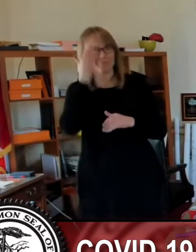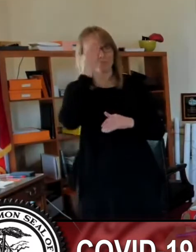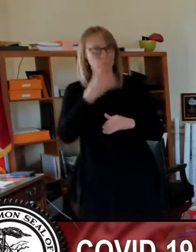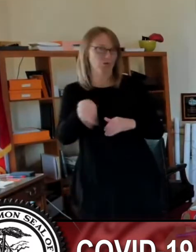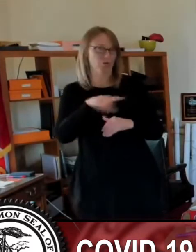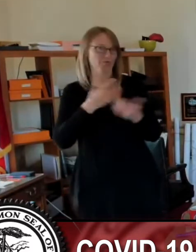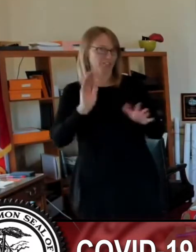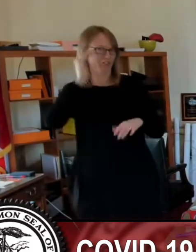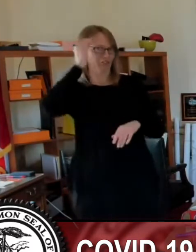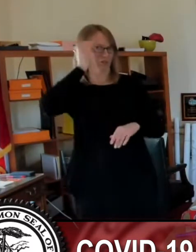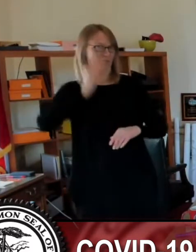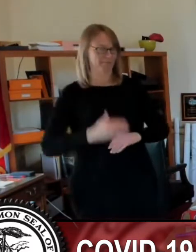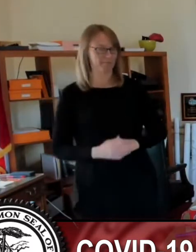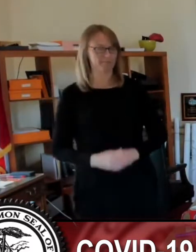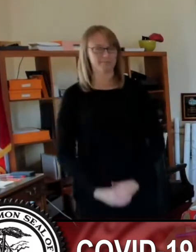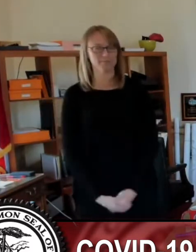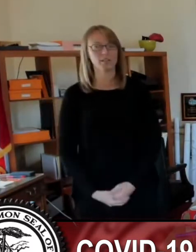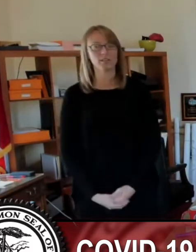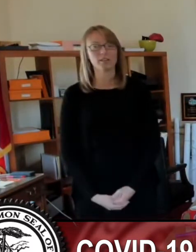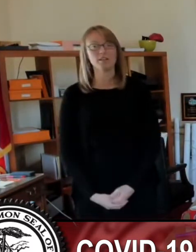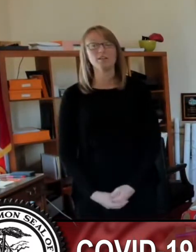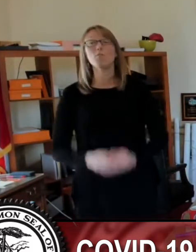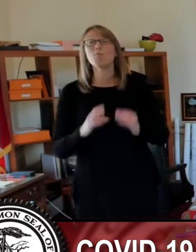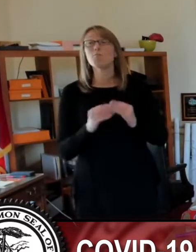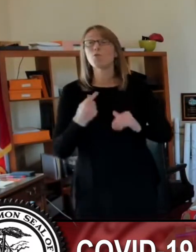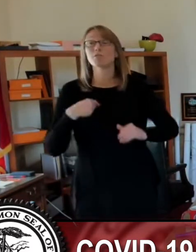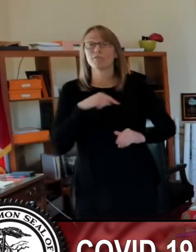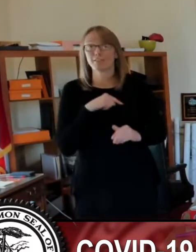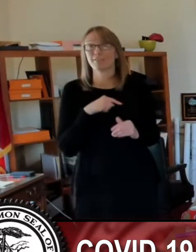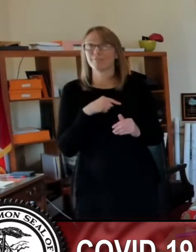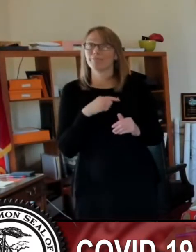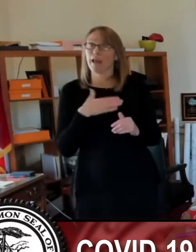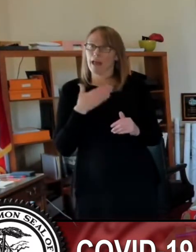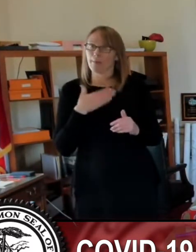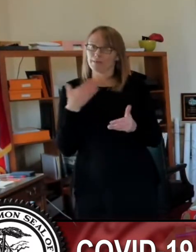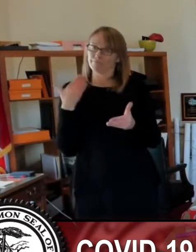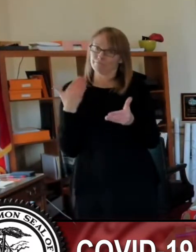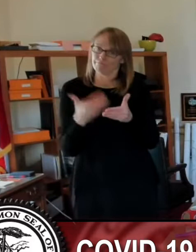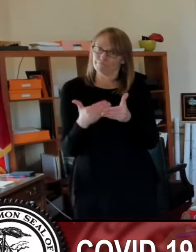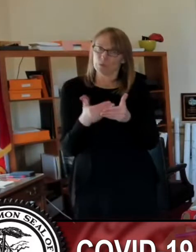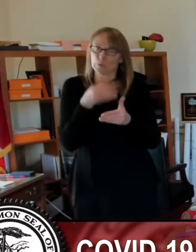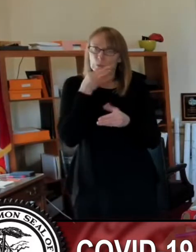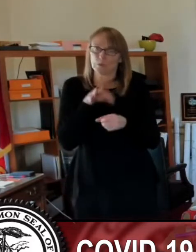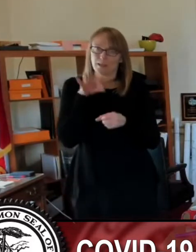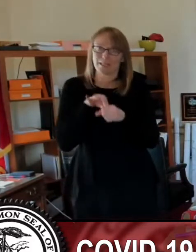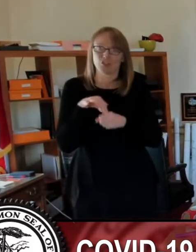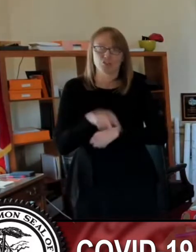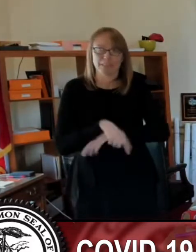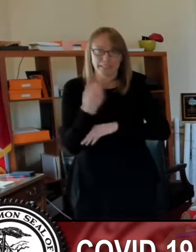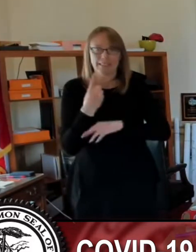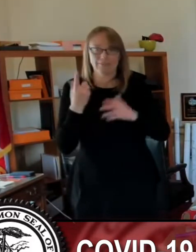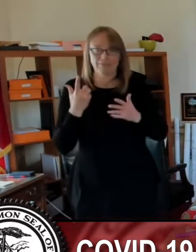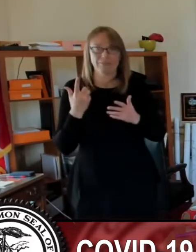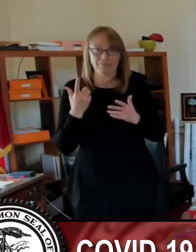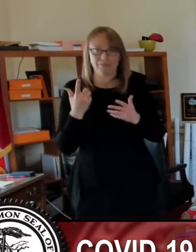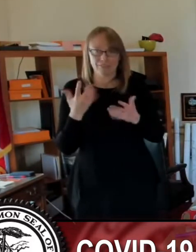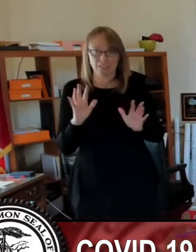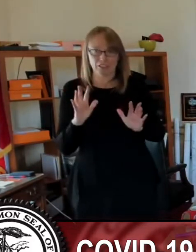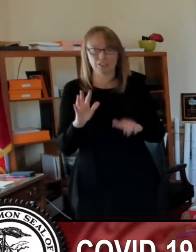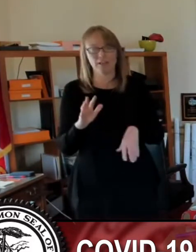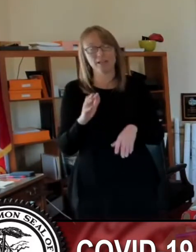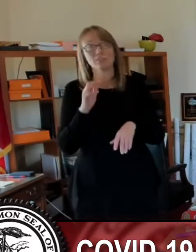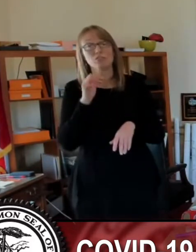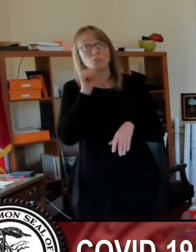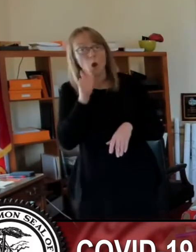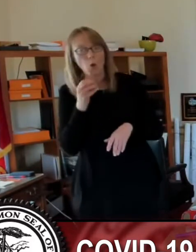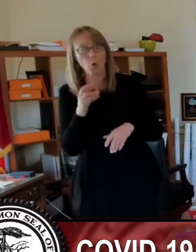I think most of us are happy that election day is here, and that tomorrow, or soon, I should